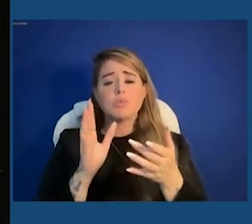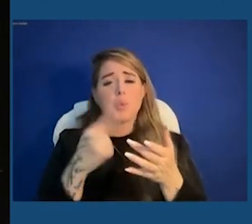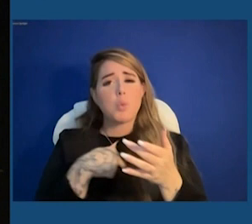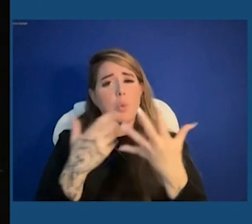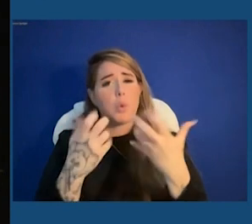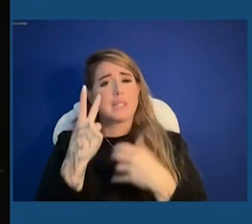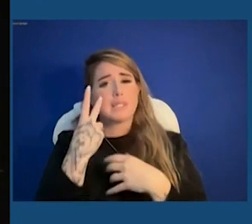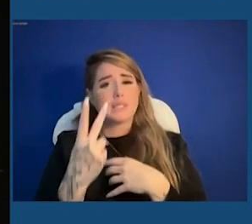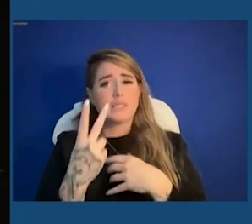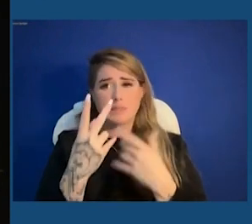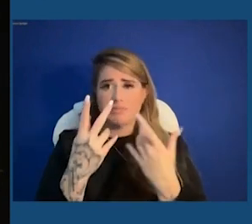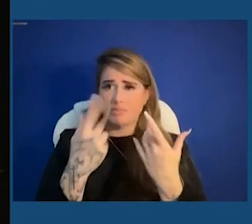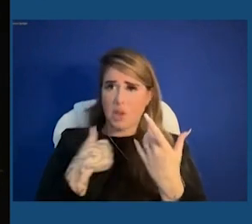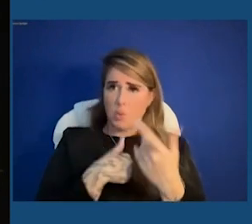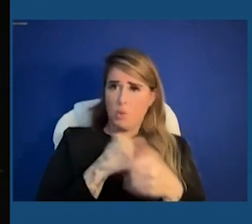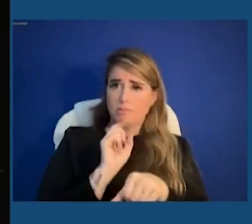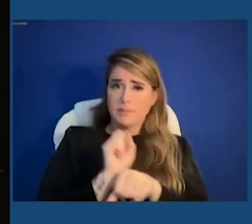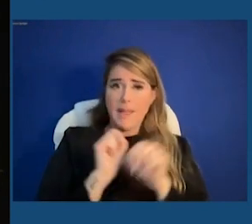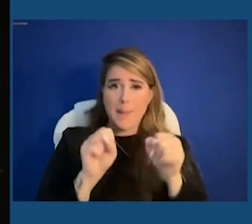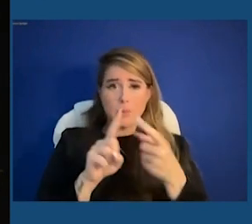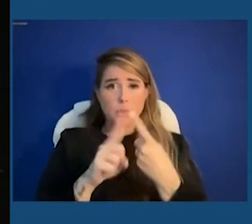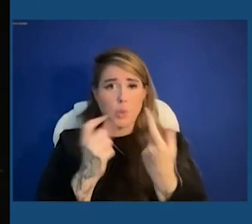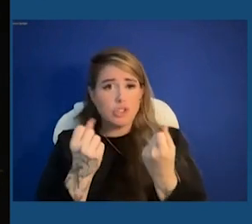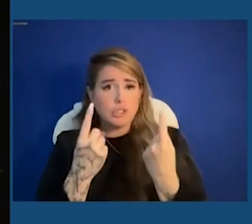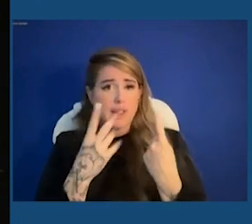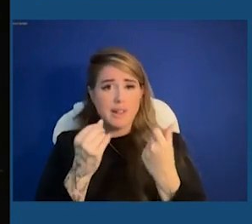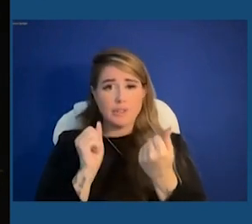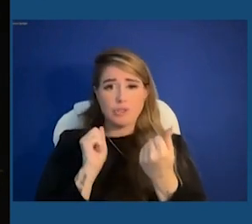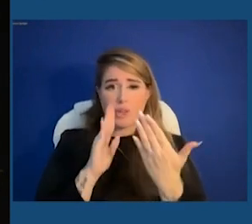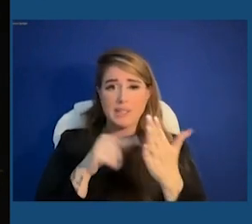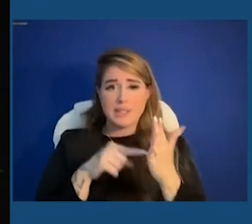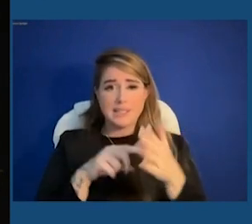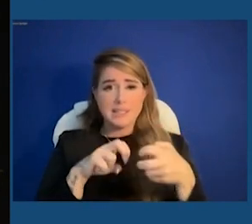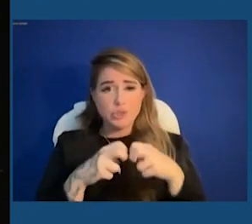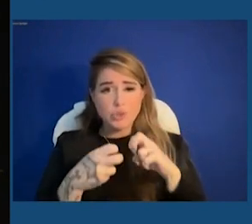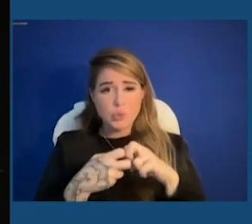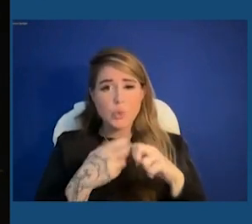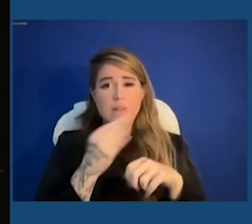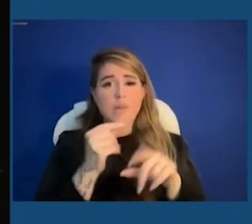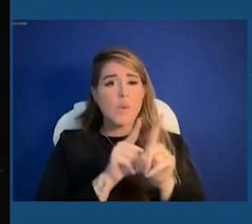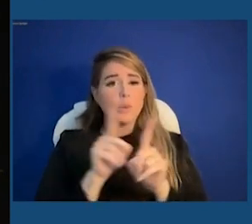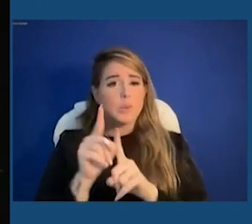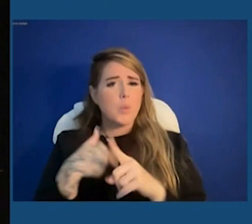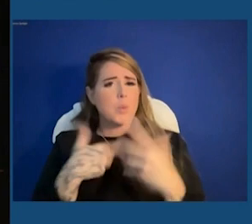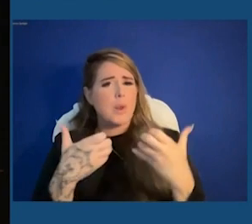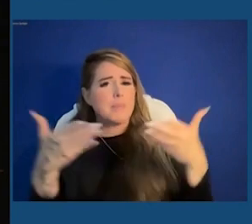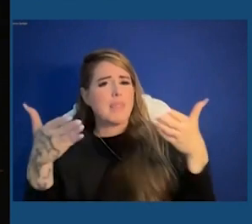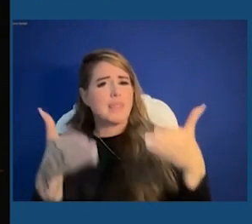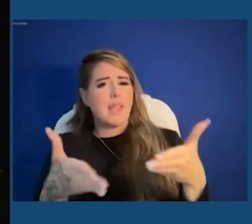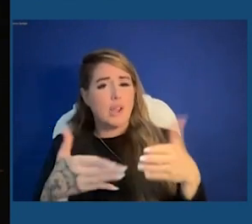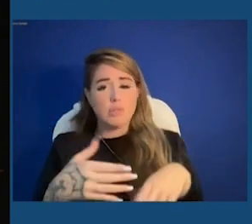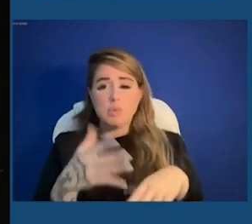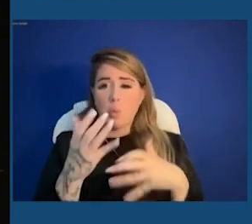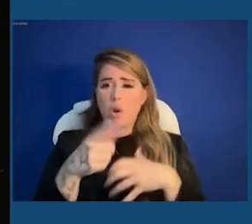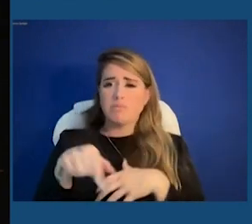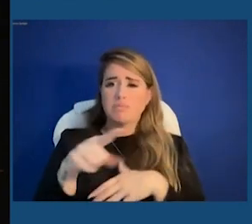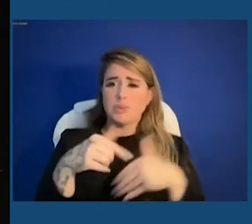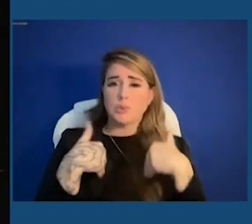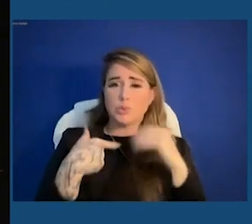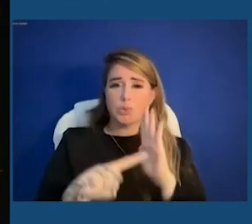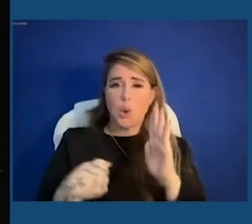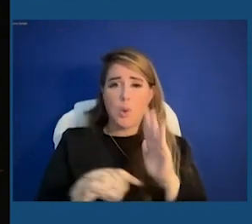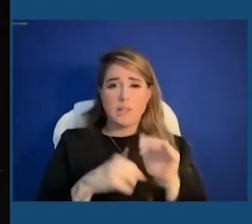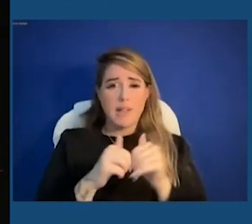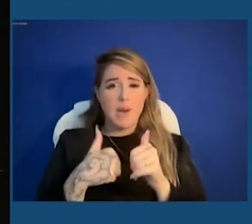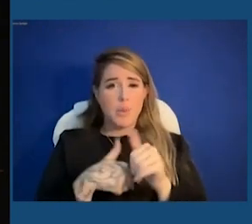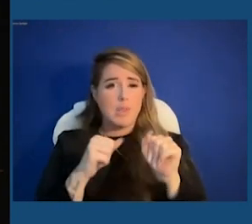to really understand and address this issue and be there showing us the way on how we can